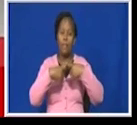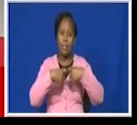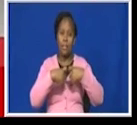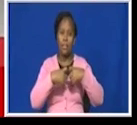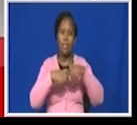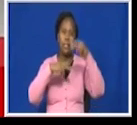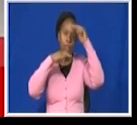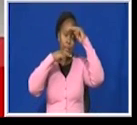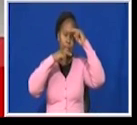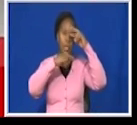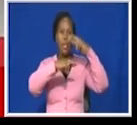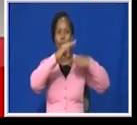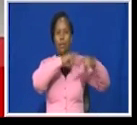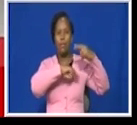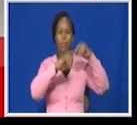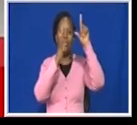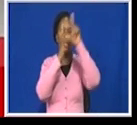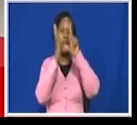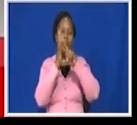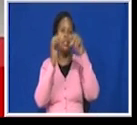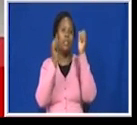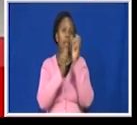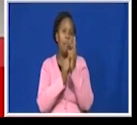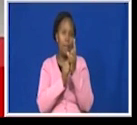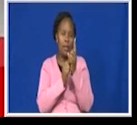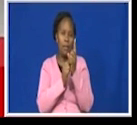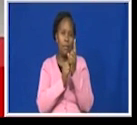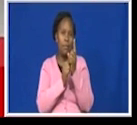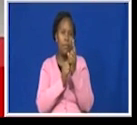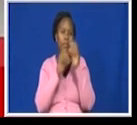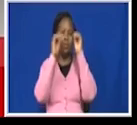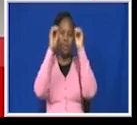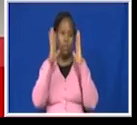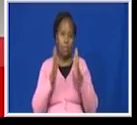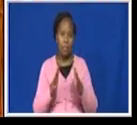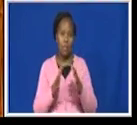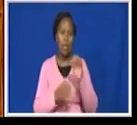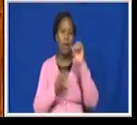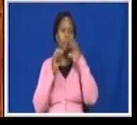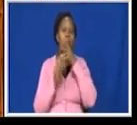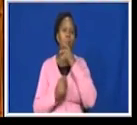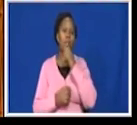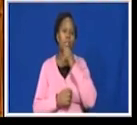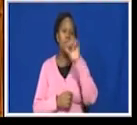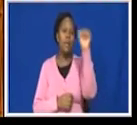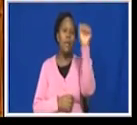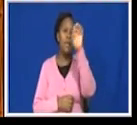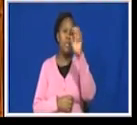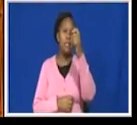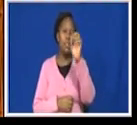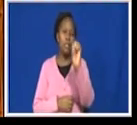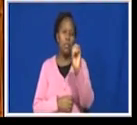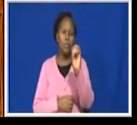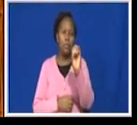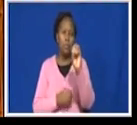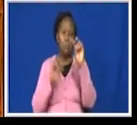Revision, Lesson 11, and your teacher, Mr. Aseto.